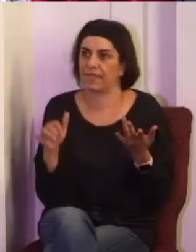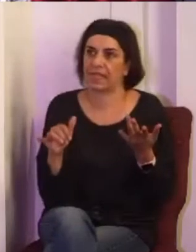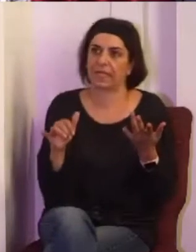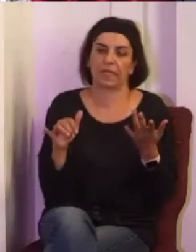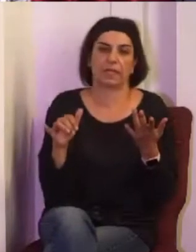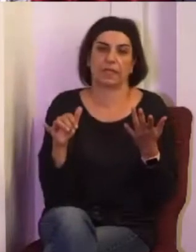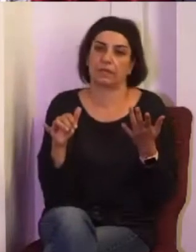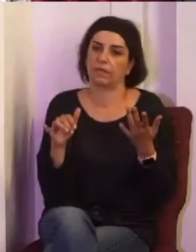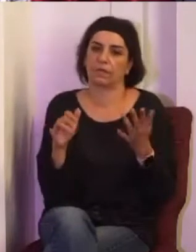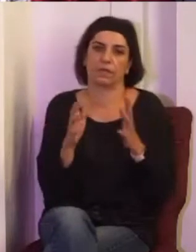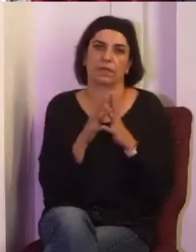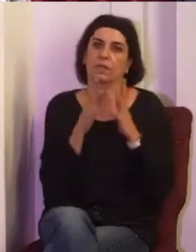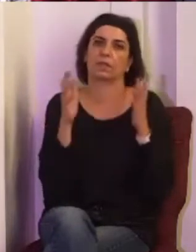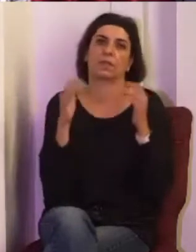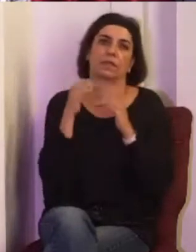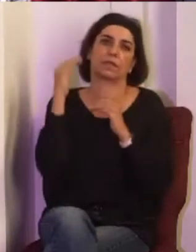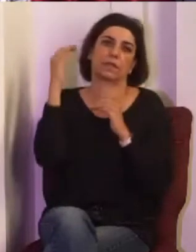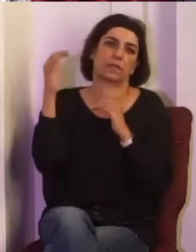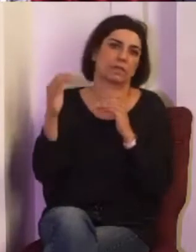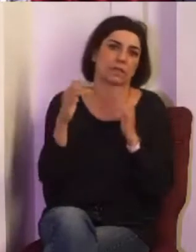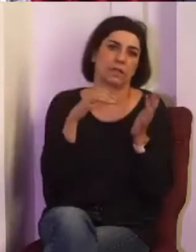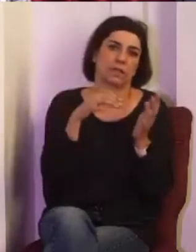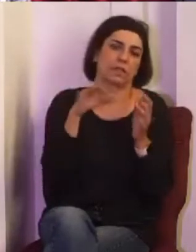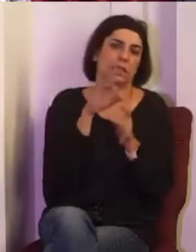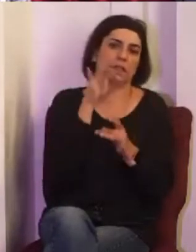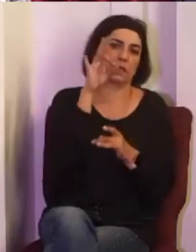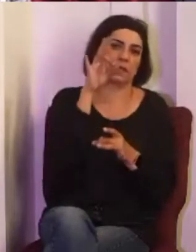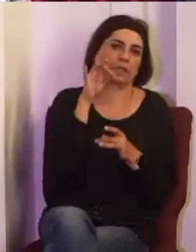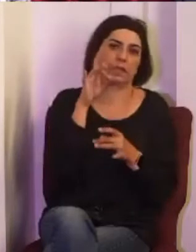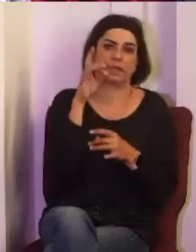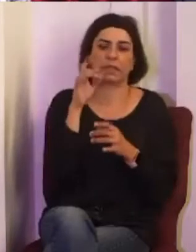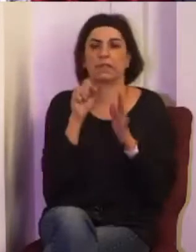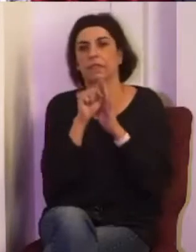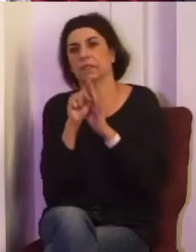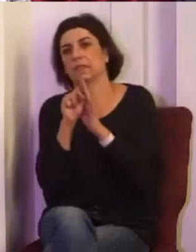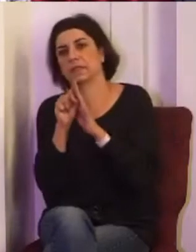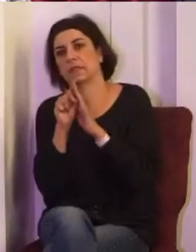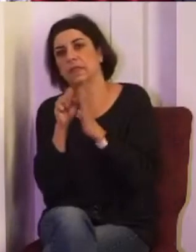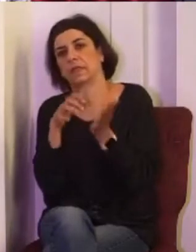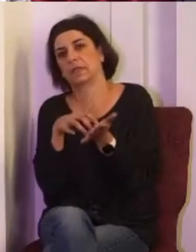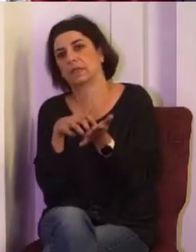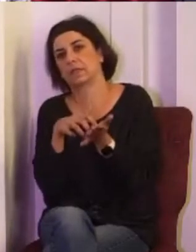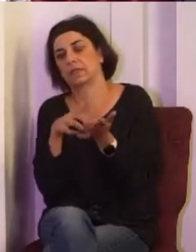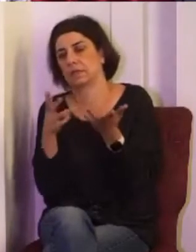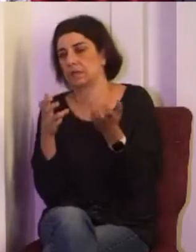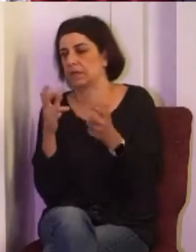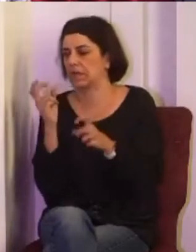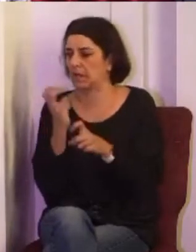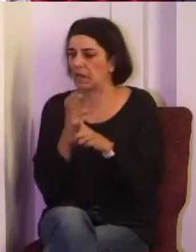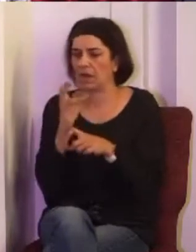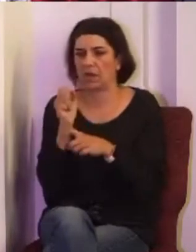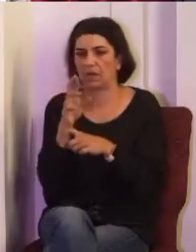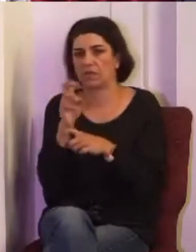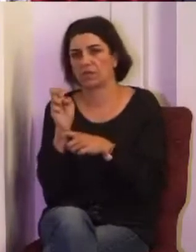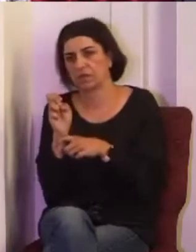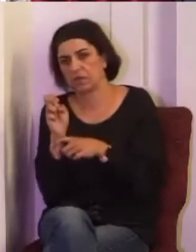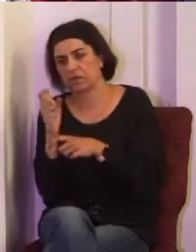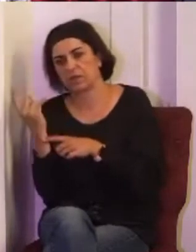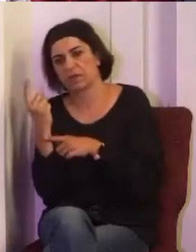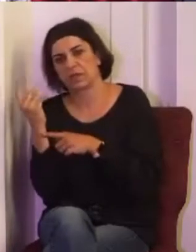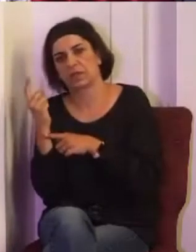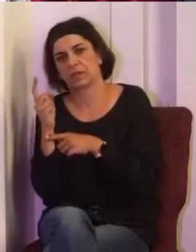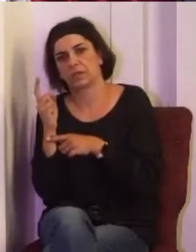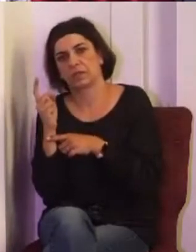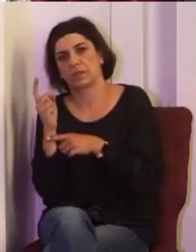too spiritual. That was a sign of weakness. They wanted a hardcore somebody over them so